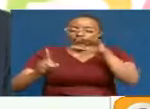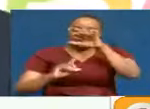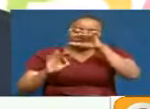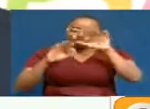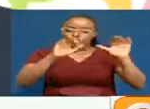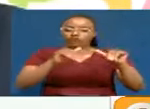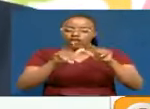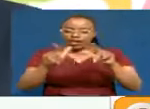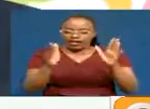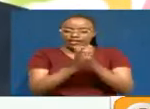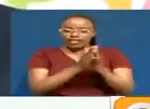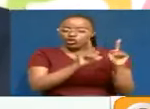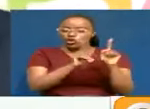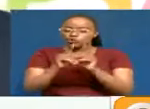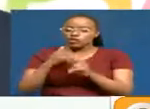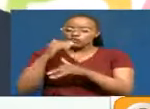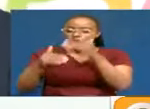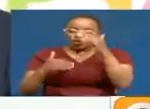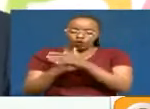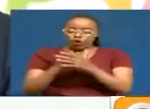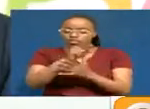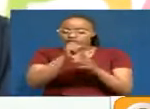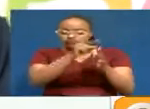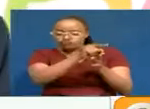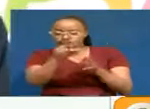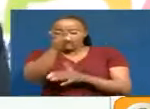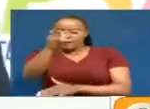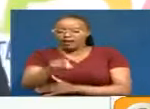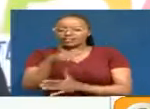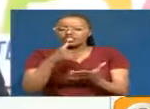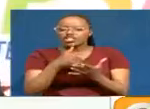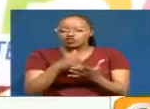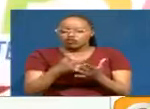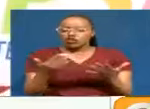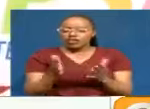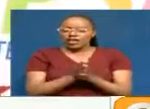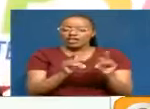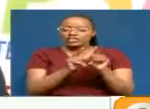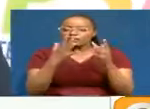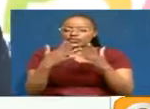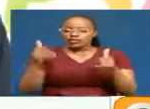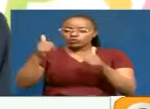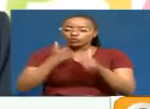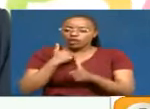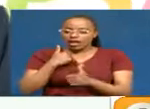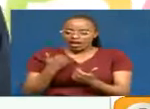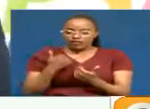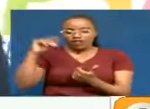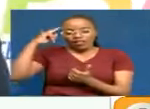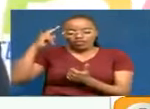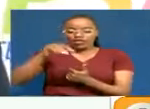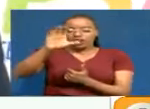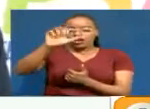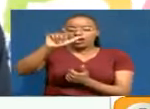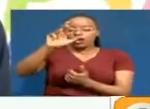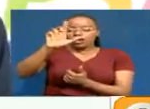of Lands, you have all these entities that must be involved. The same thing with the Companies Act. I think Carol talked